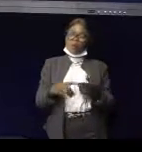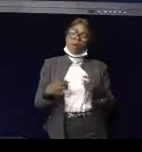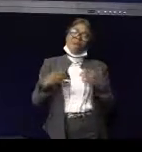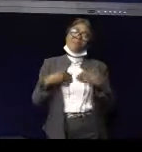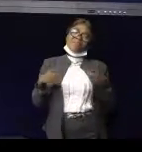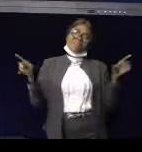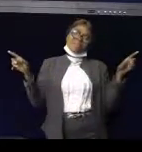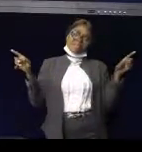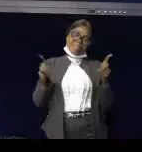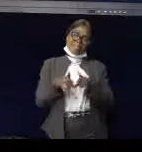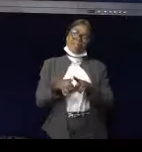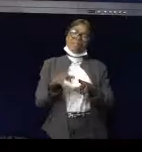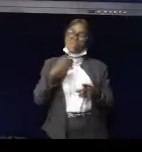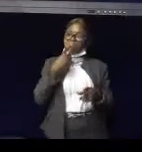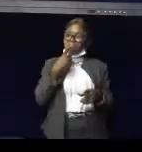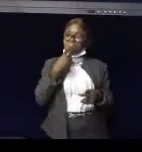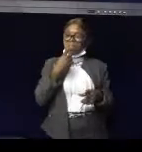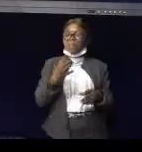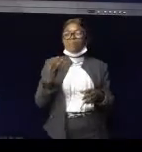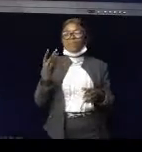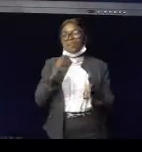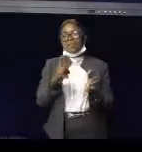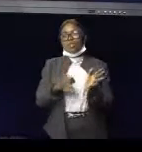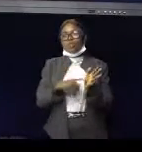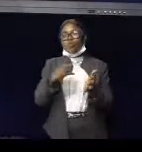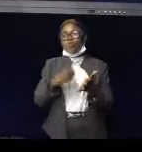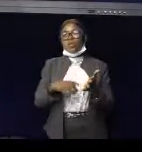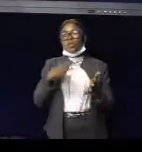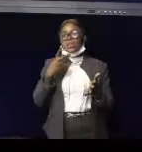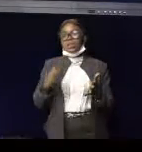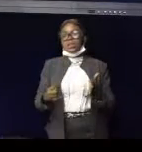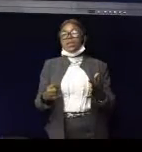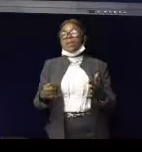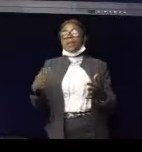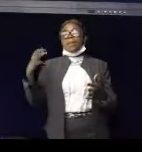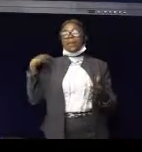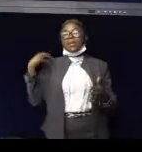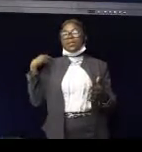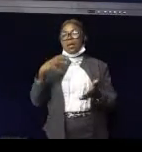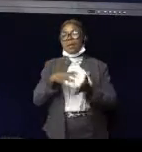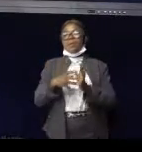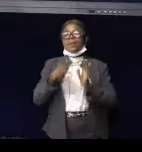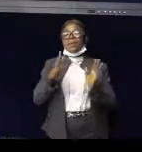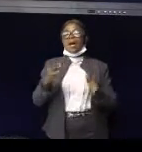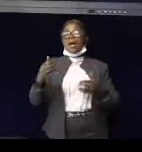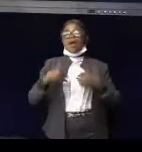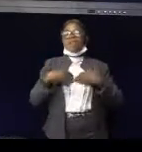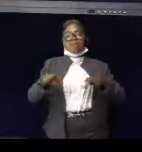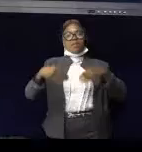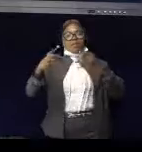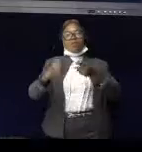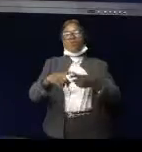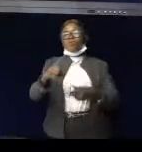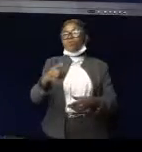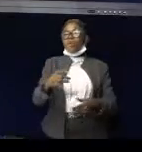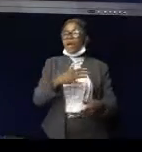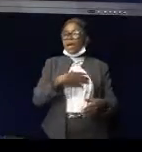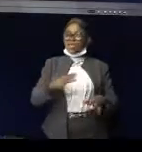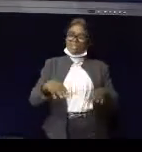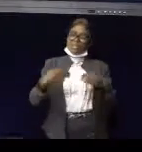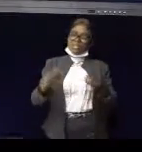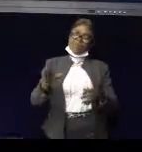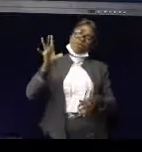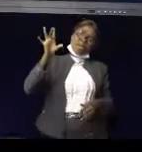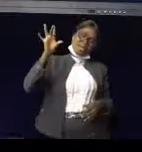tastes. And this is the formula that the master baker has given to you. Flour, 4 parts, sugar, 1 part. And